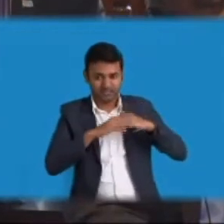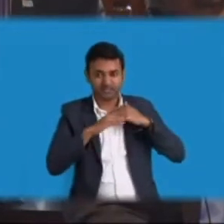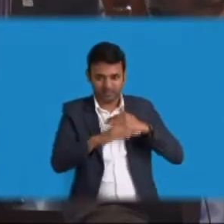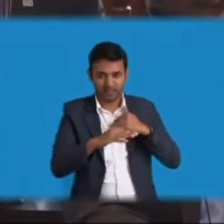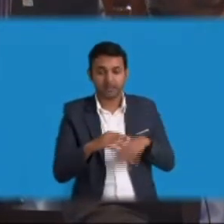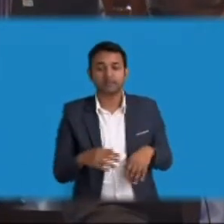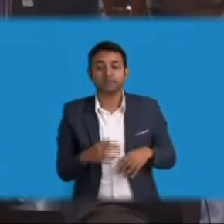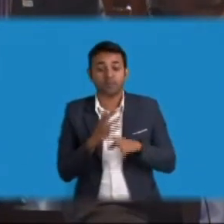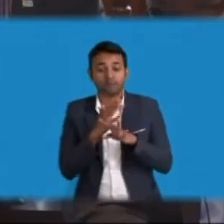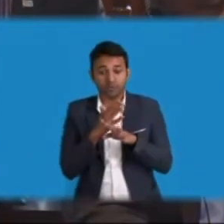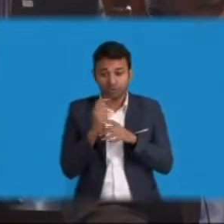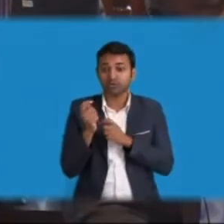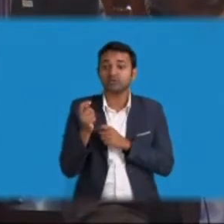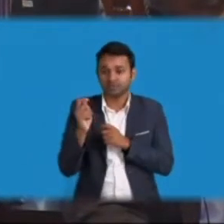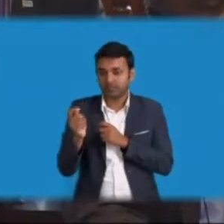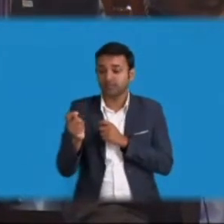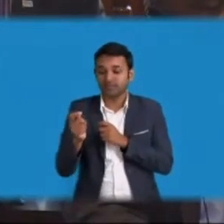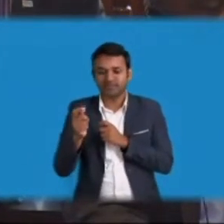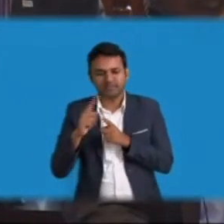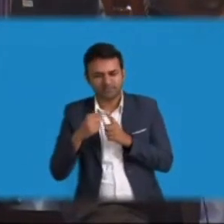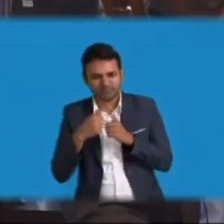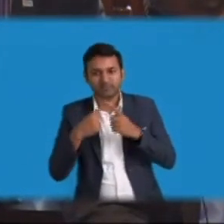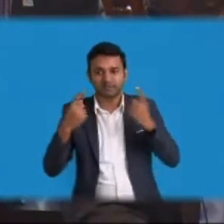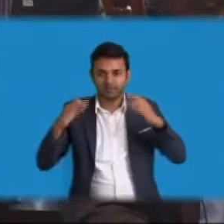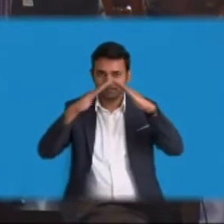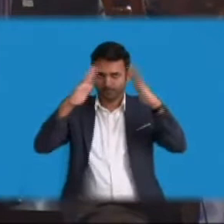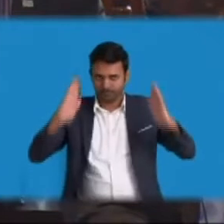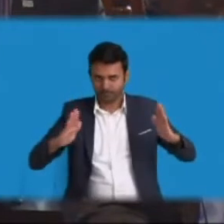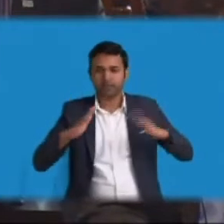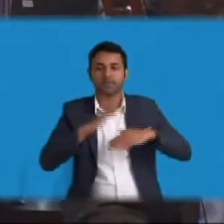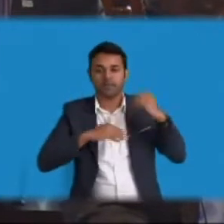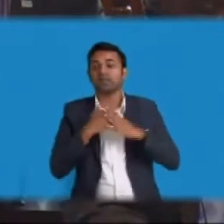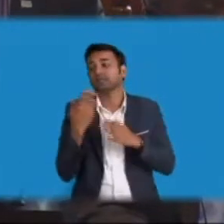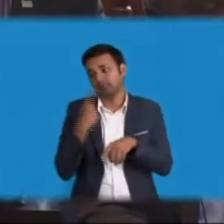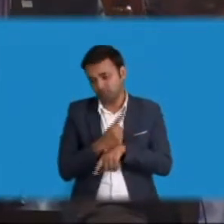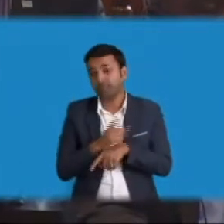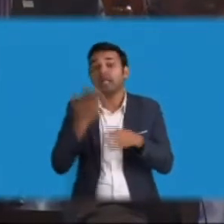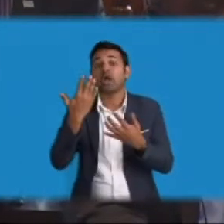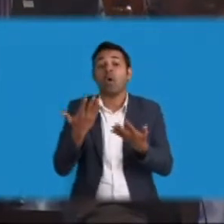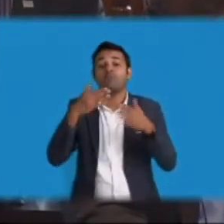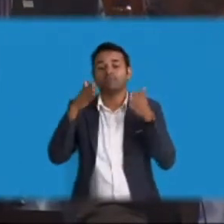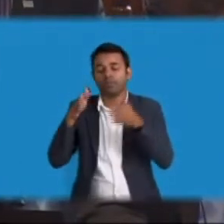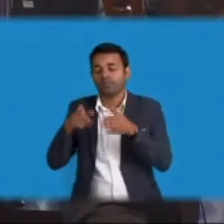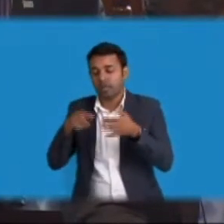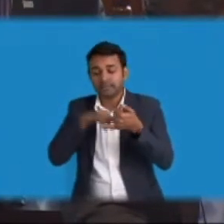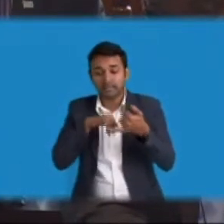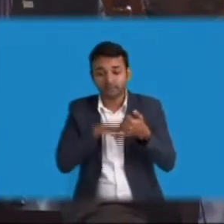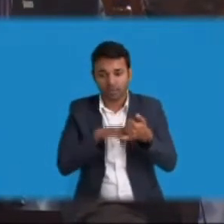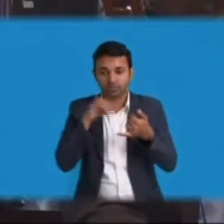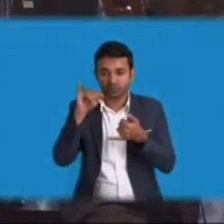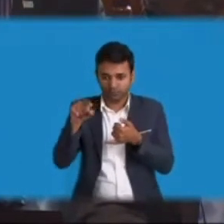had commenced last week. Sabu Sabu. Madam Speaker, the Ganilau Park upgrade,